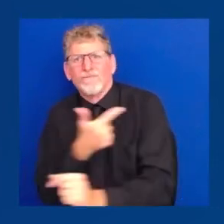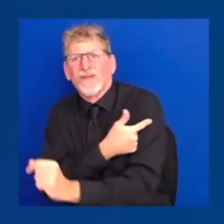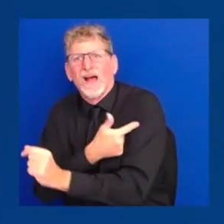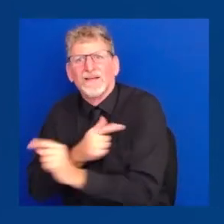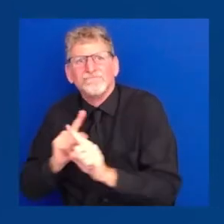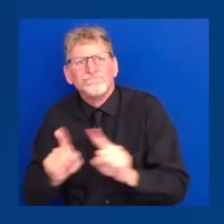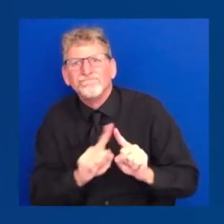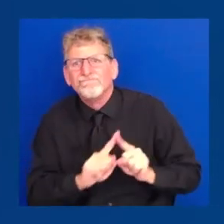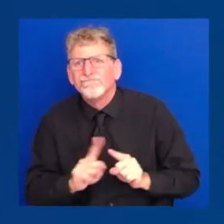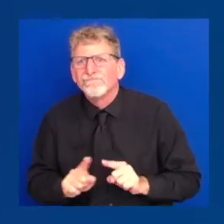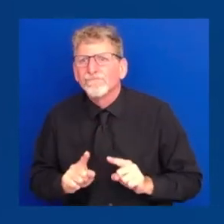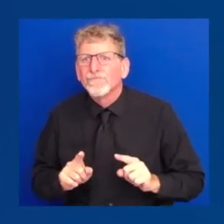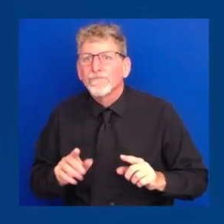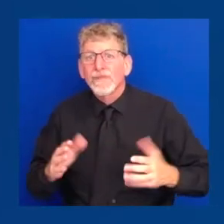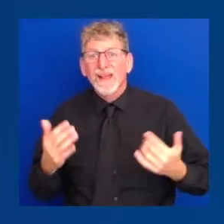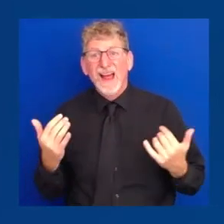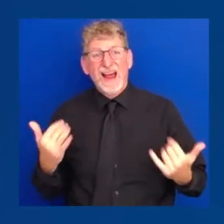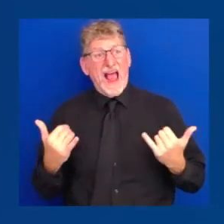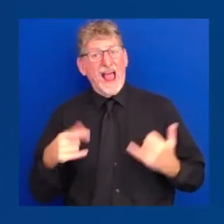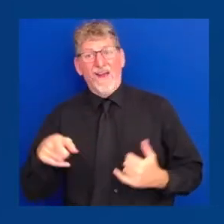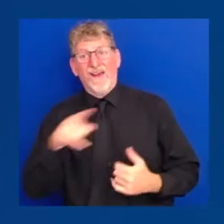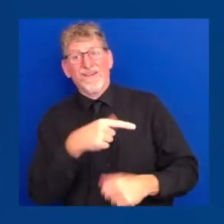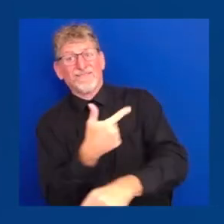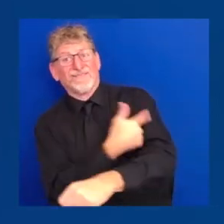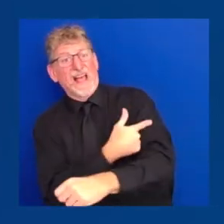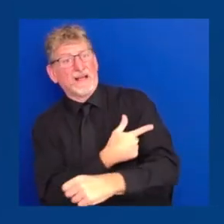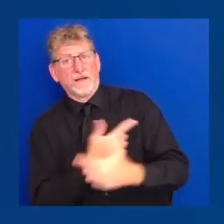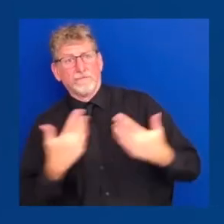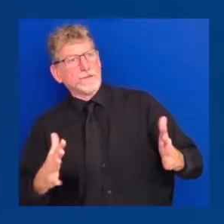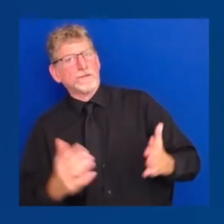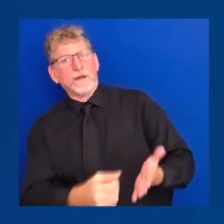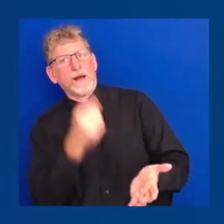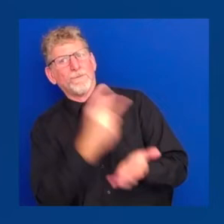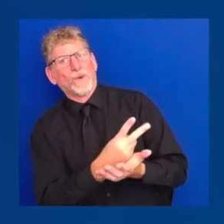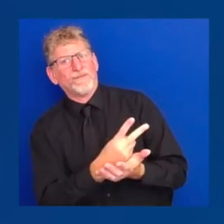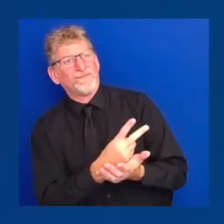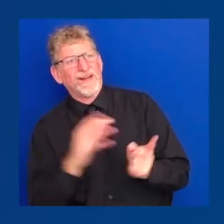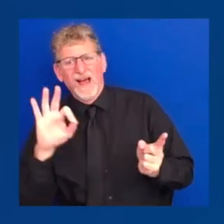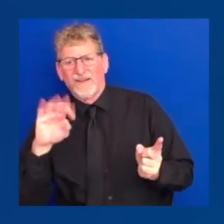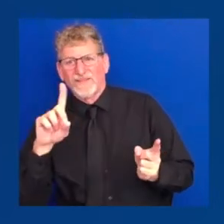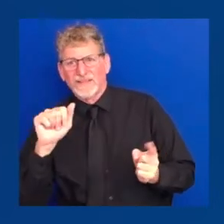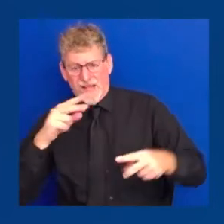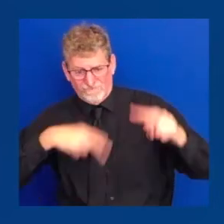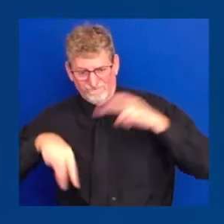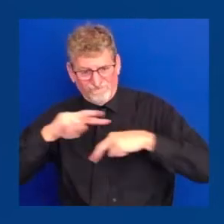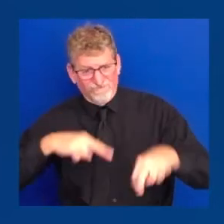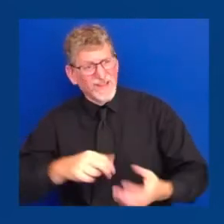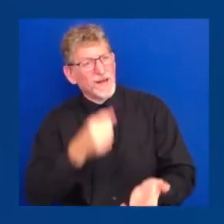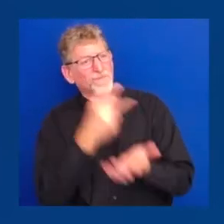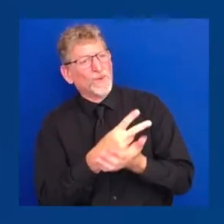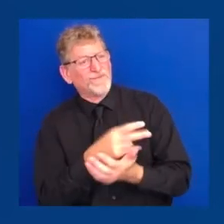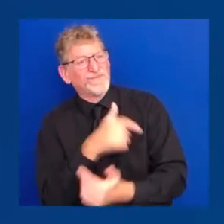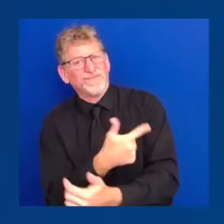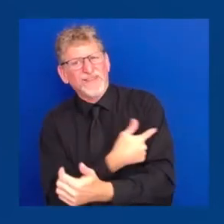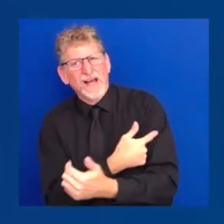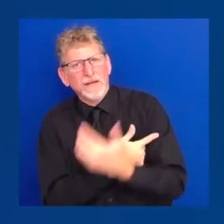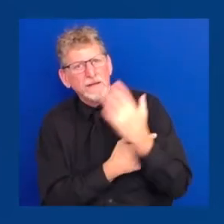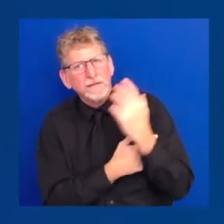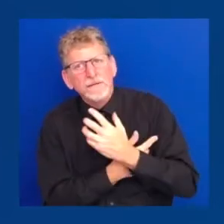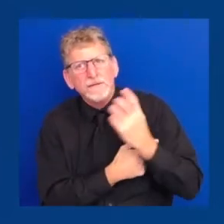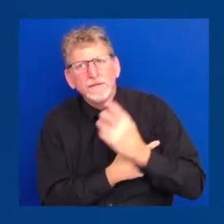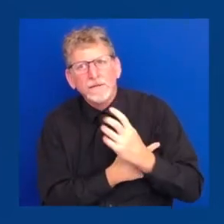FDA. These vaccines have now been administered to billions of people around the world, including